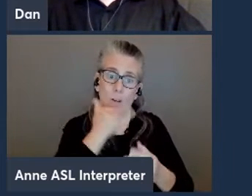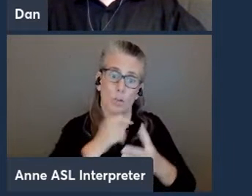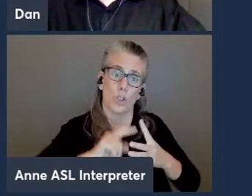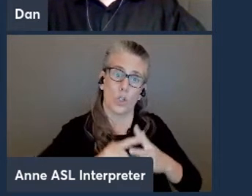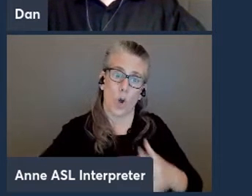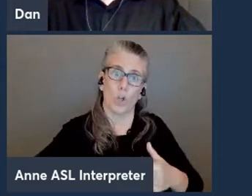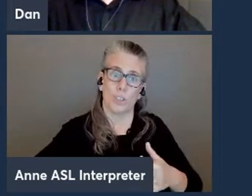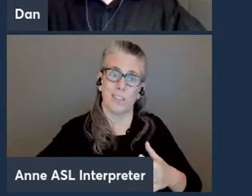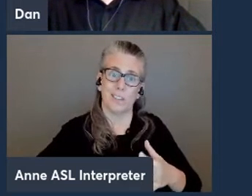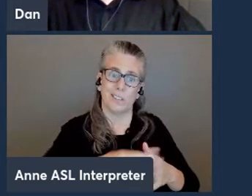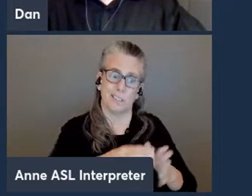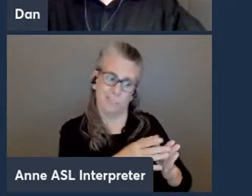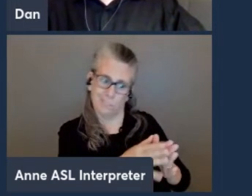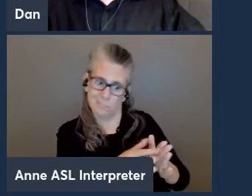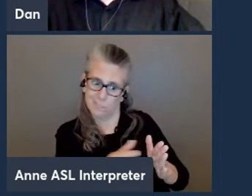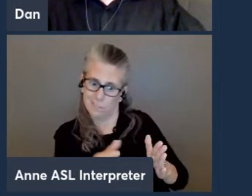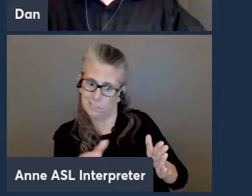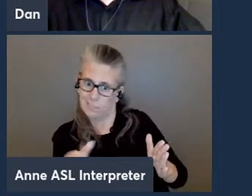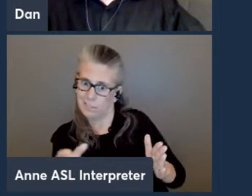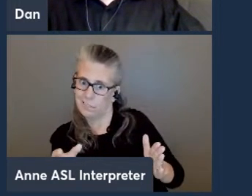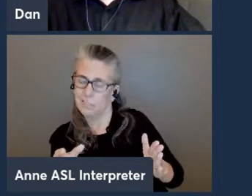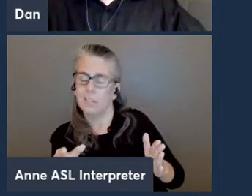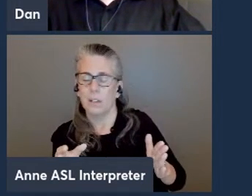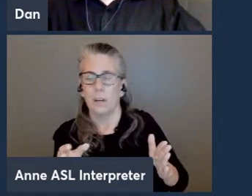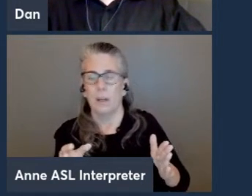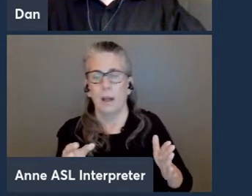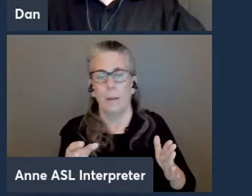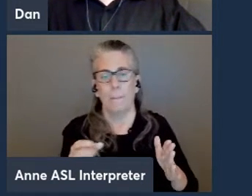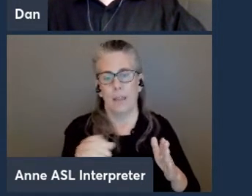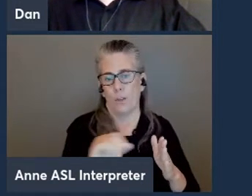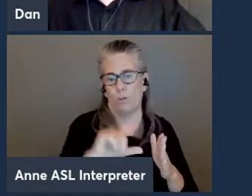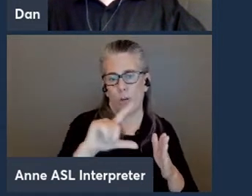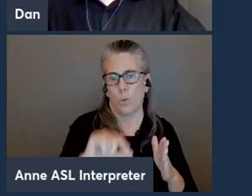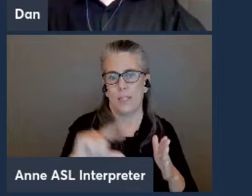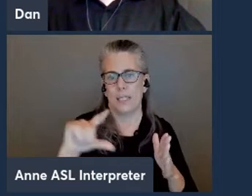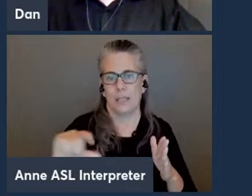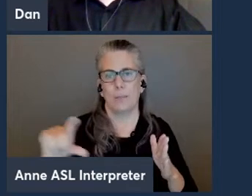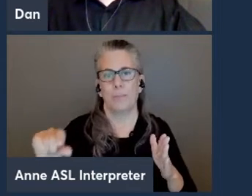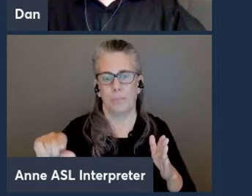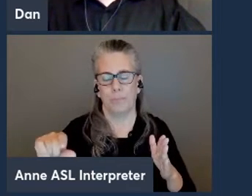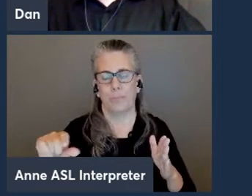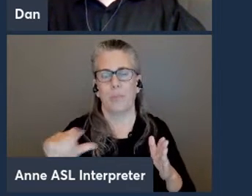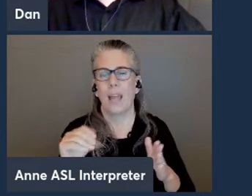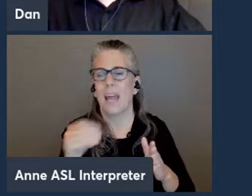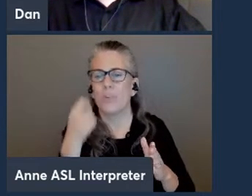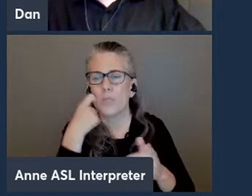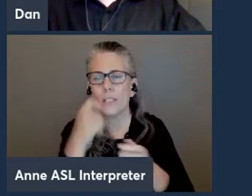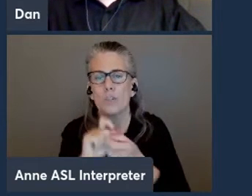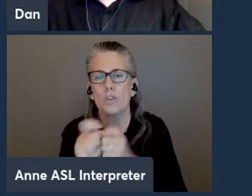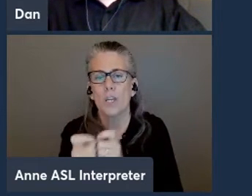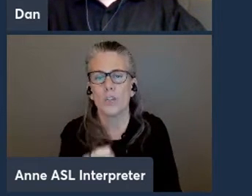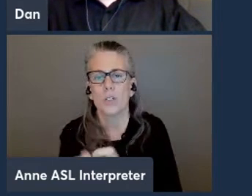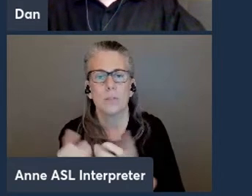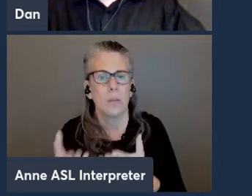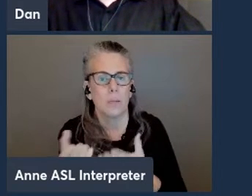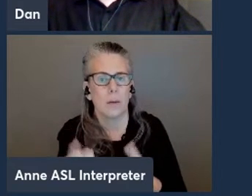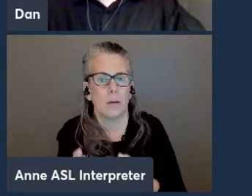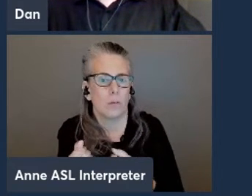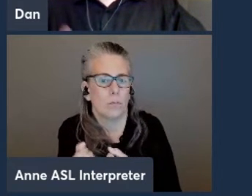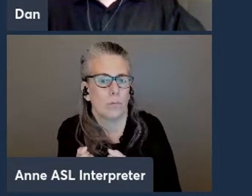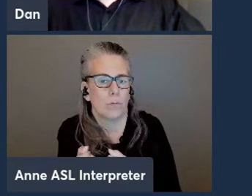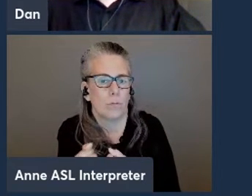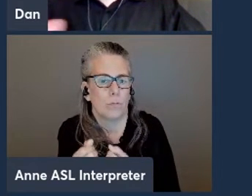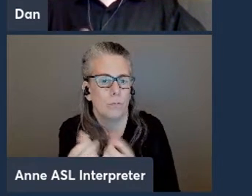that sort of issue, and also undo recent changes that may have been introduced. And I can